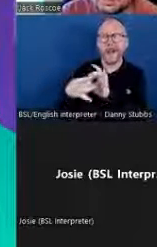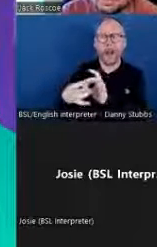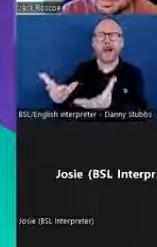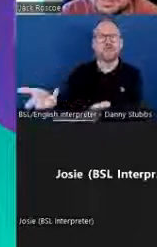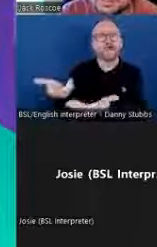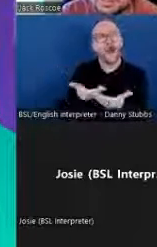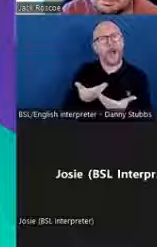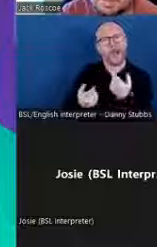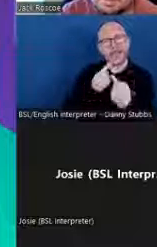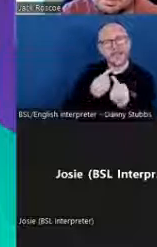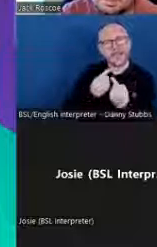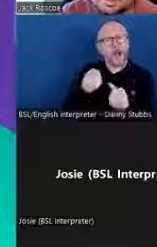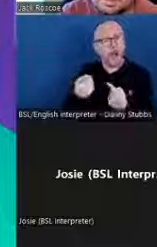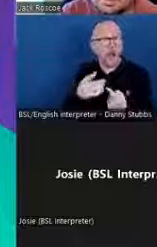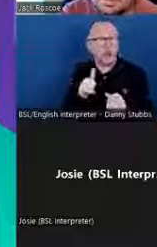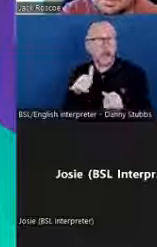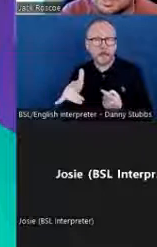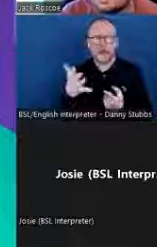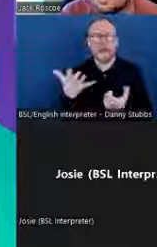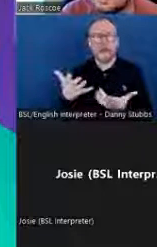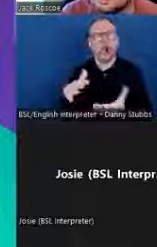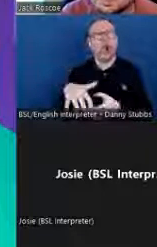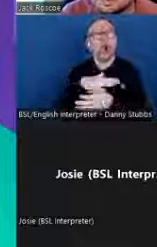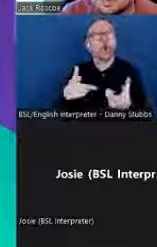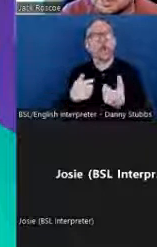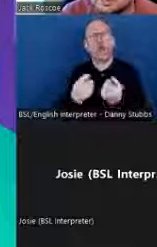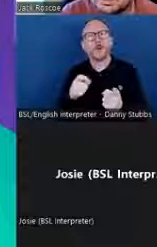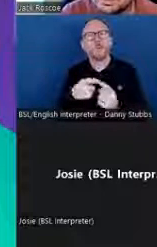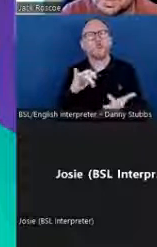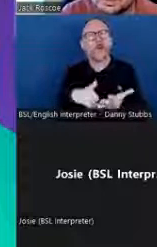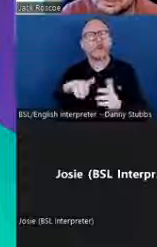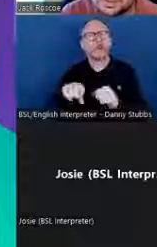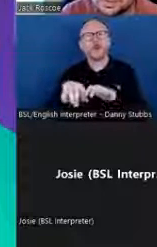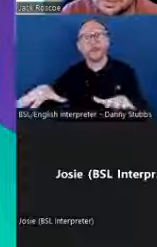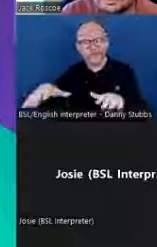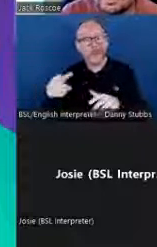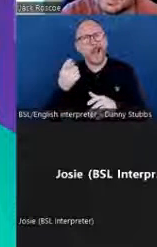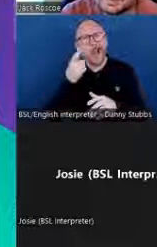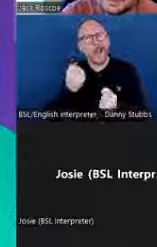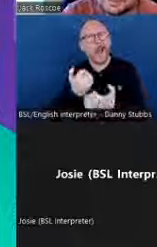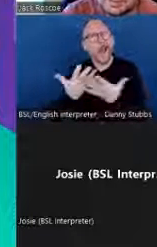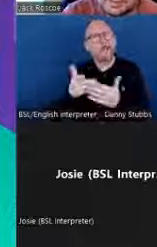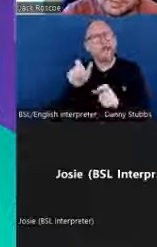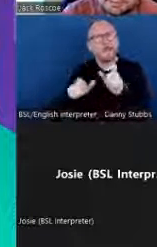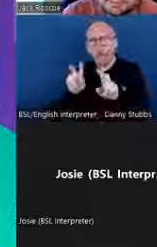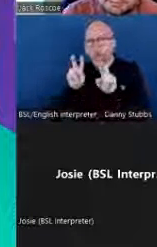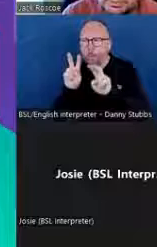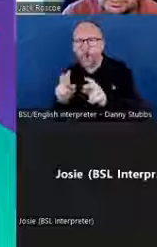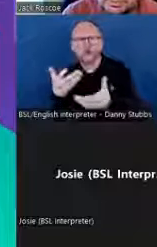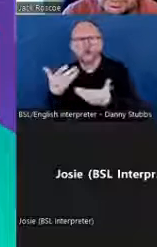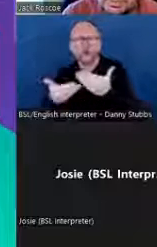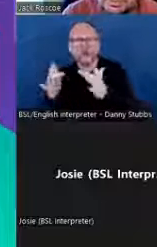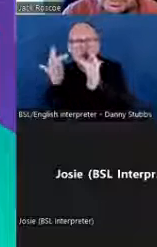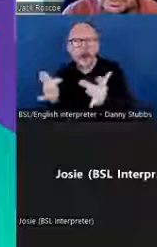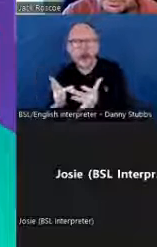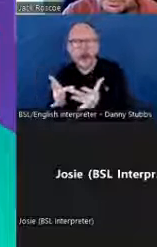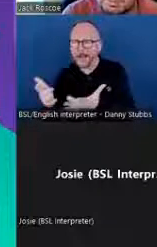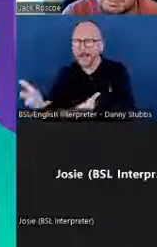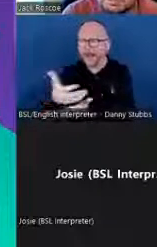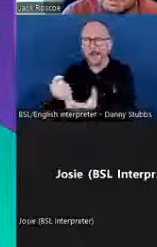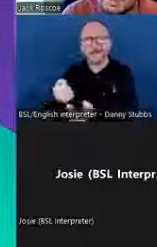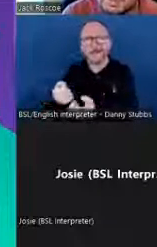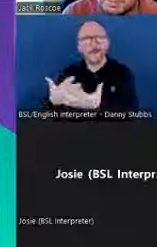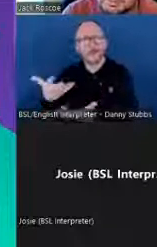any local press, maybe you could ask them to see how many people viewed the story online. And in the London example before, some